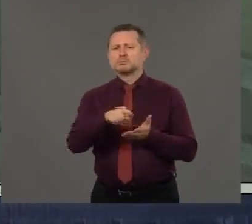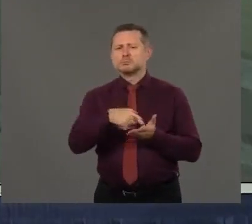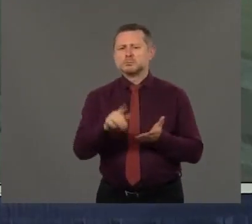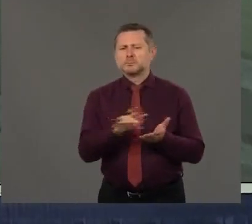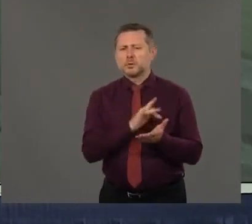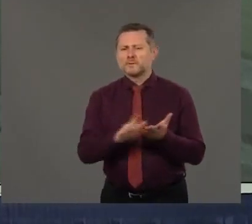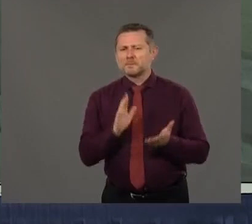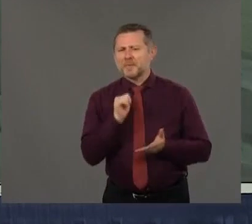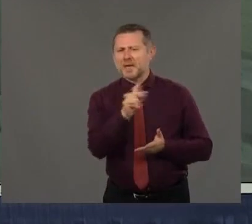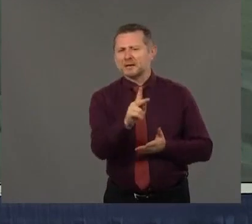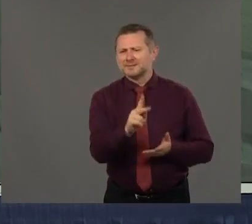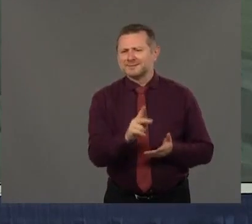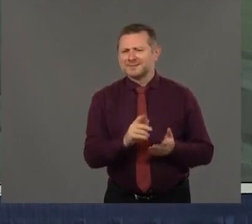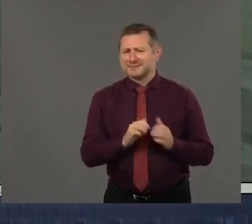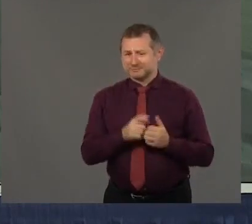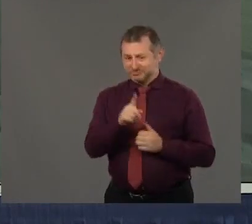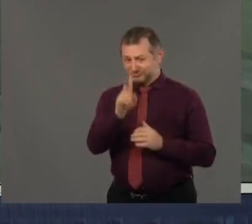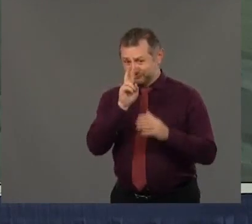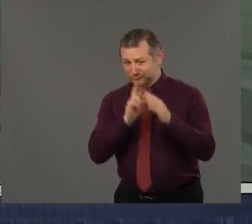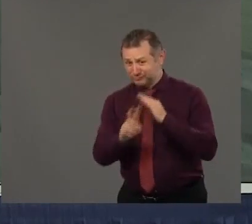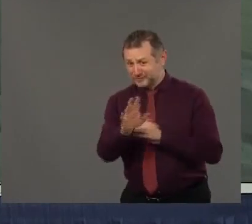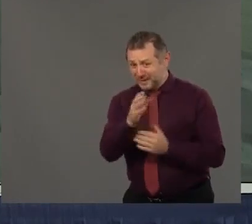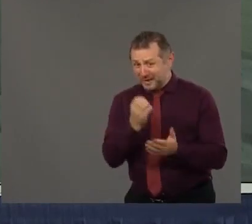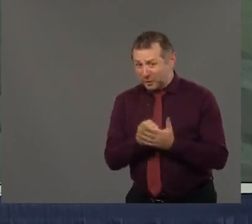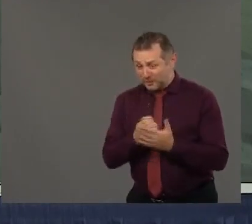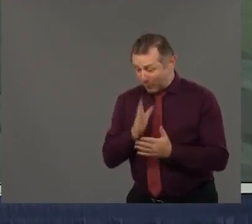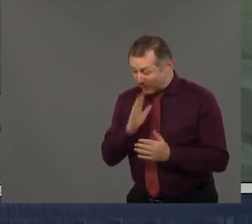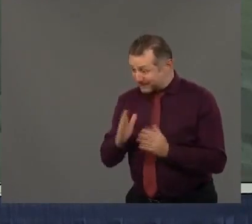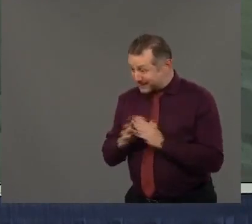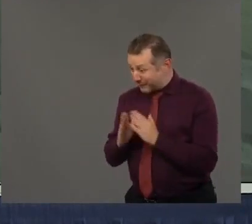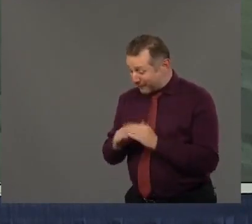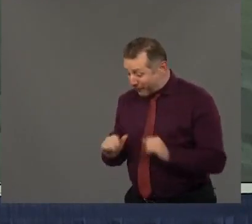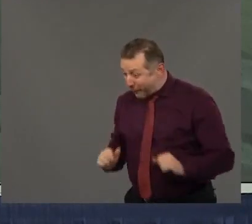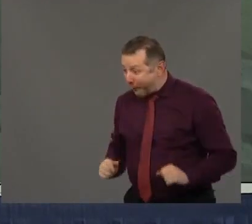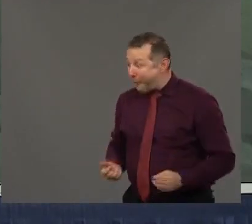you think is going to happen with the economy? You know,